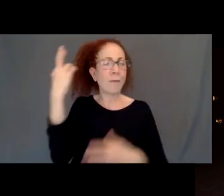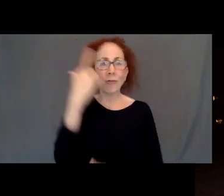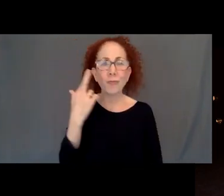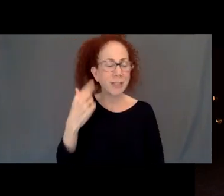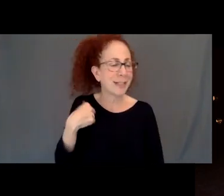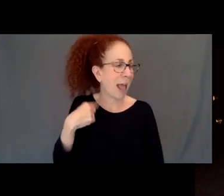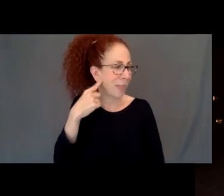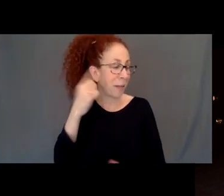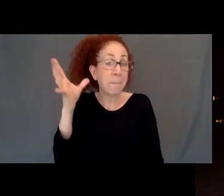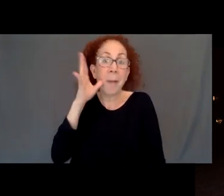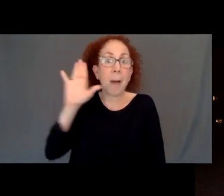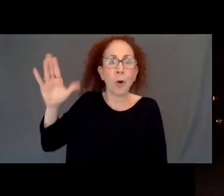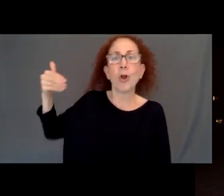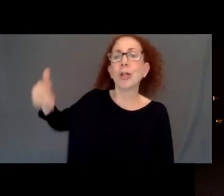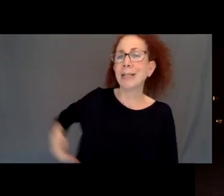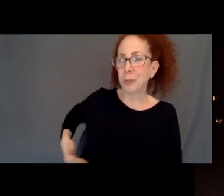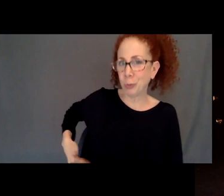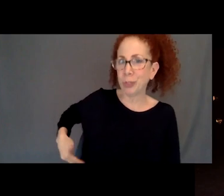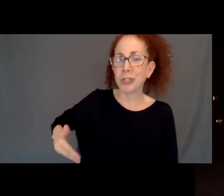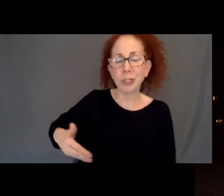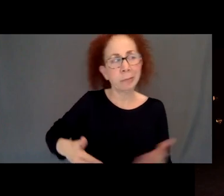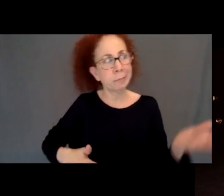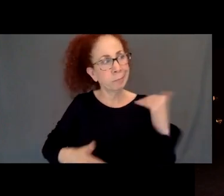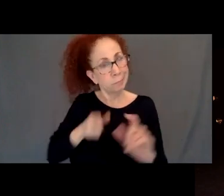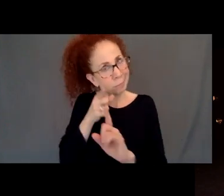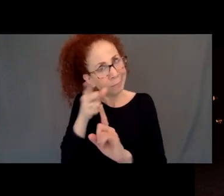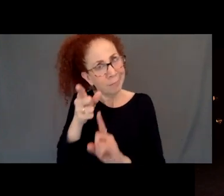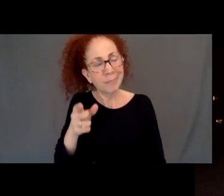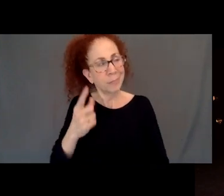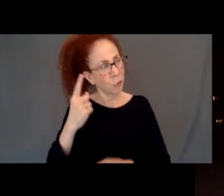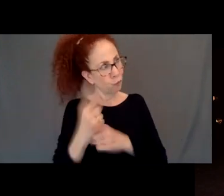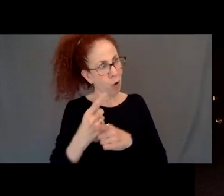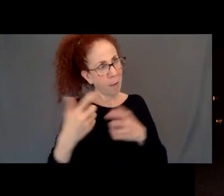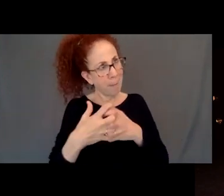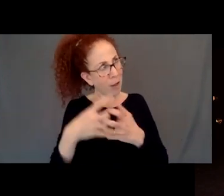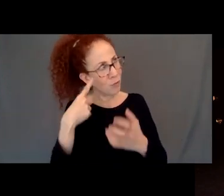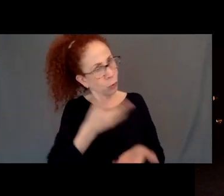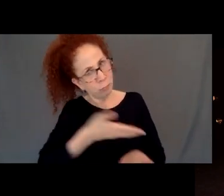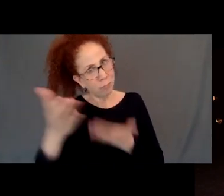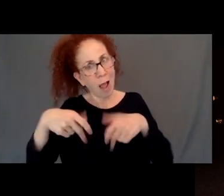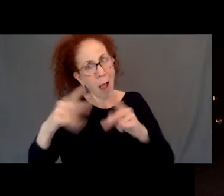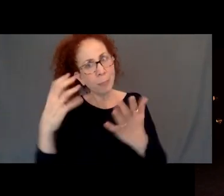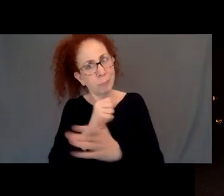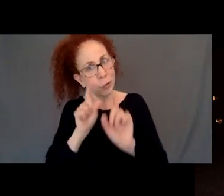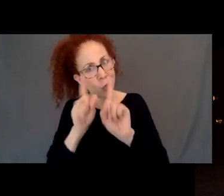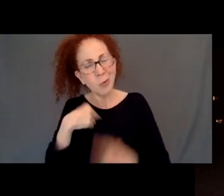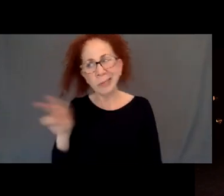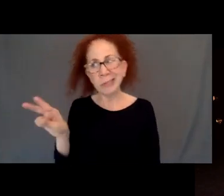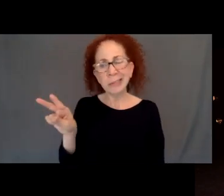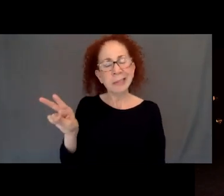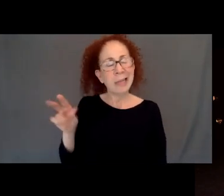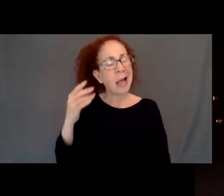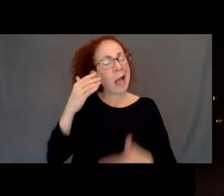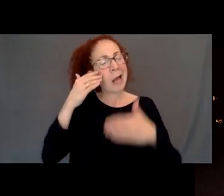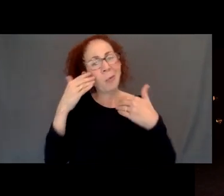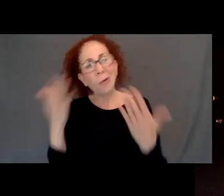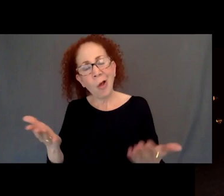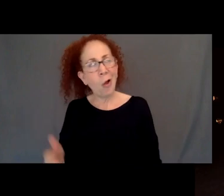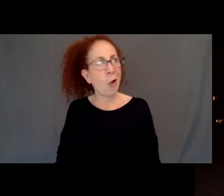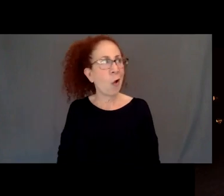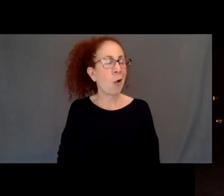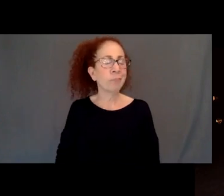think it was just, mother's intuition. She was just like, I think this is going to be the opportunity for you. I think you should go. And I was like, I don't really know.